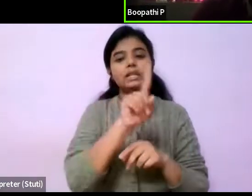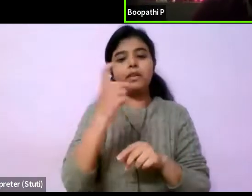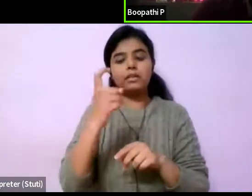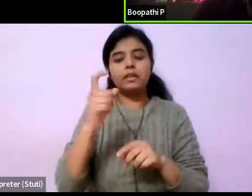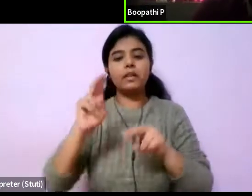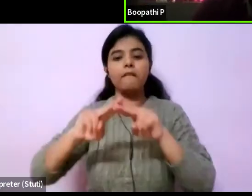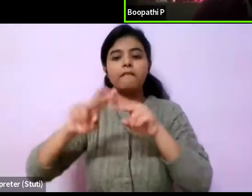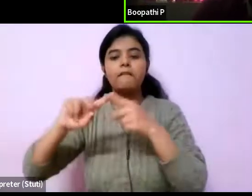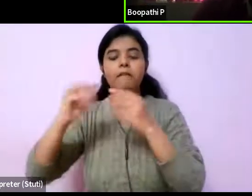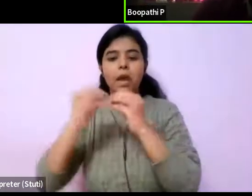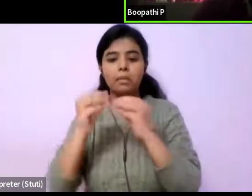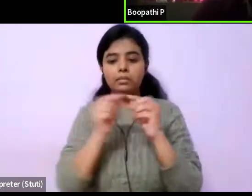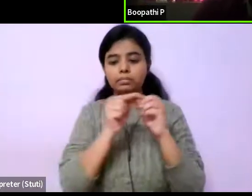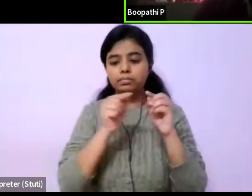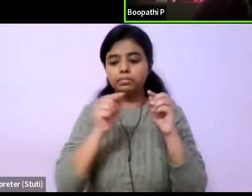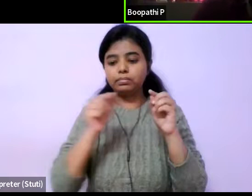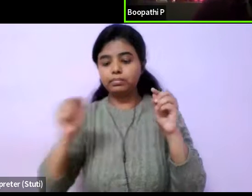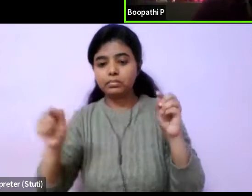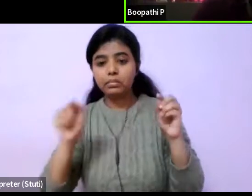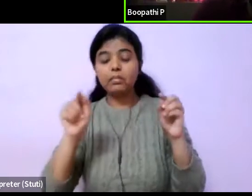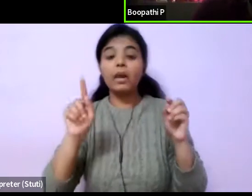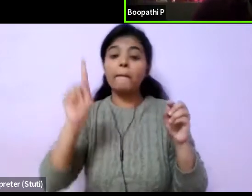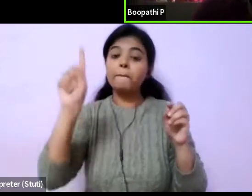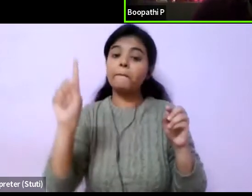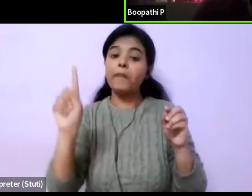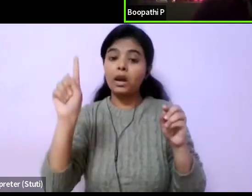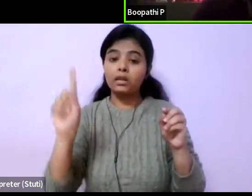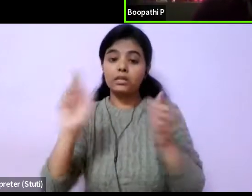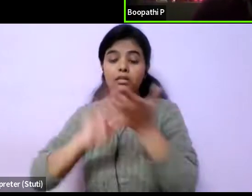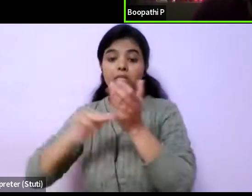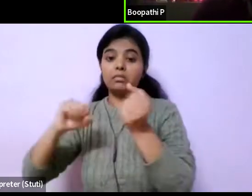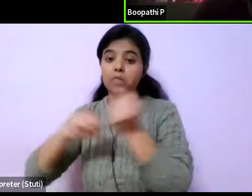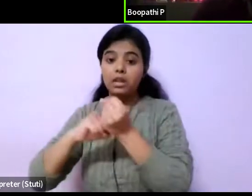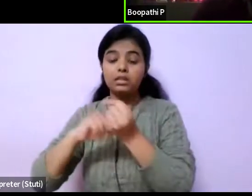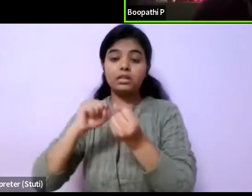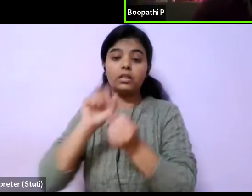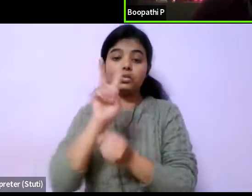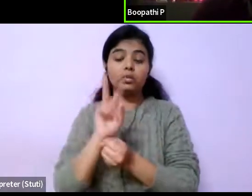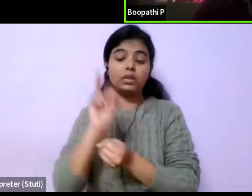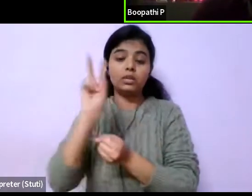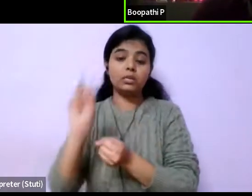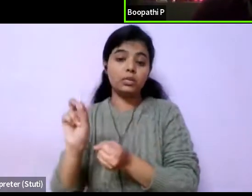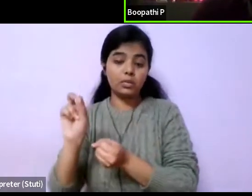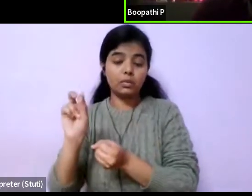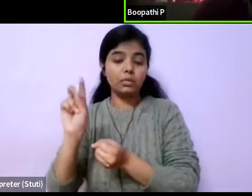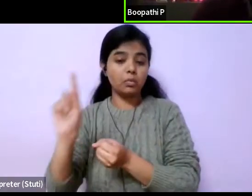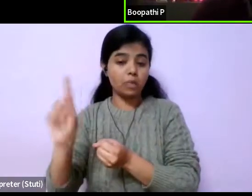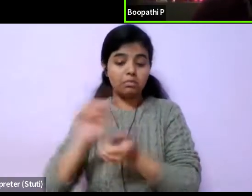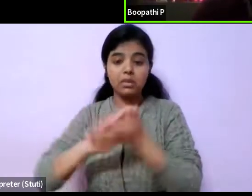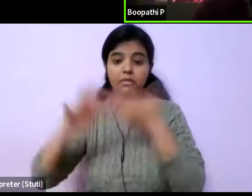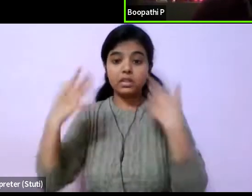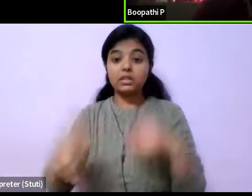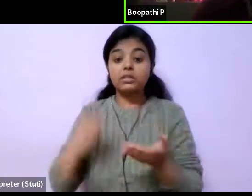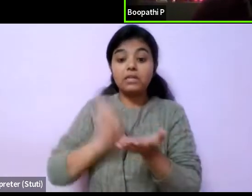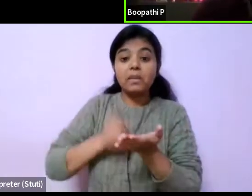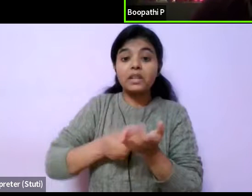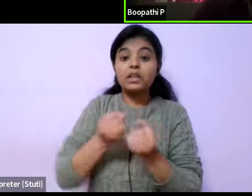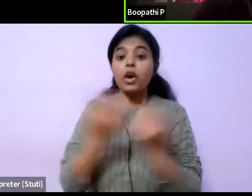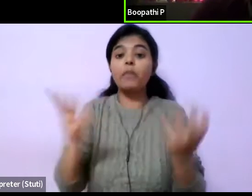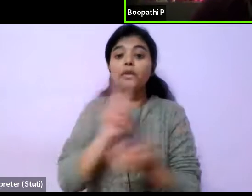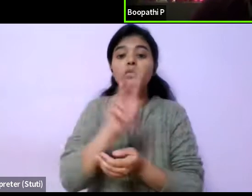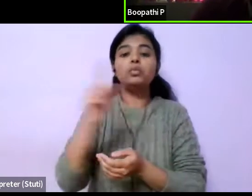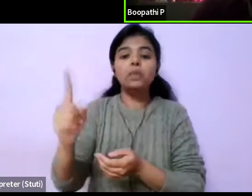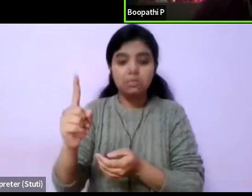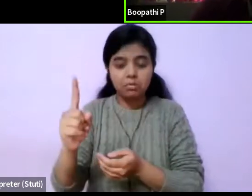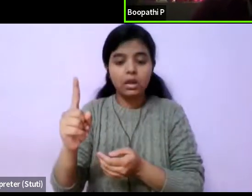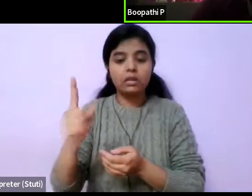in March 1st, 2021. With 20 demands, by the College Students and Graduates Association